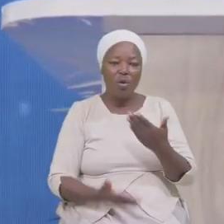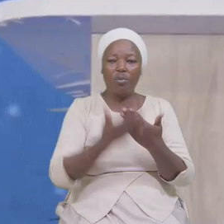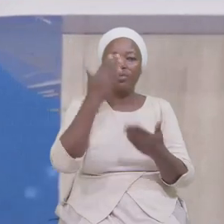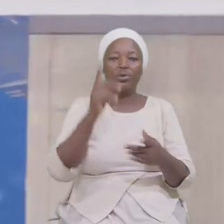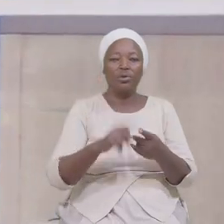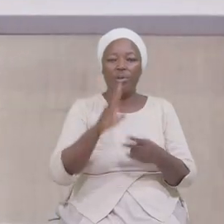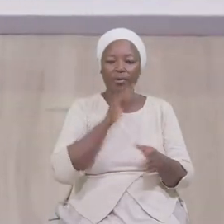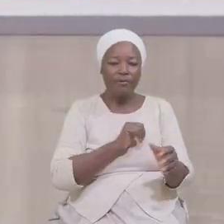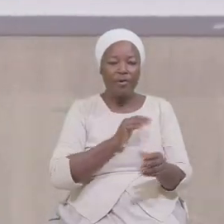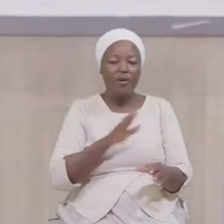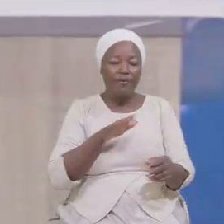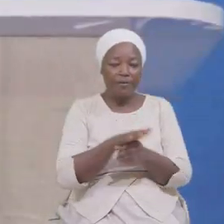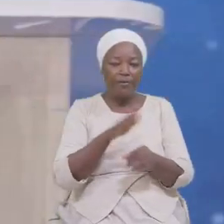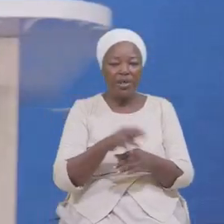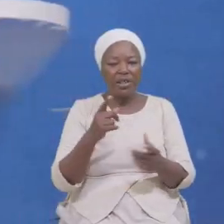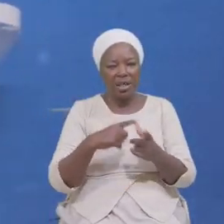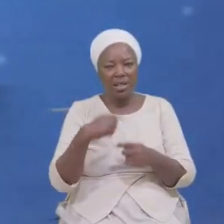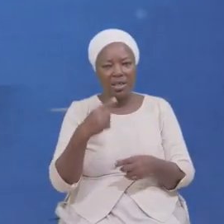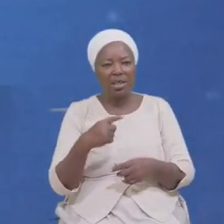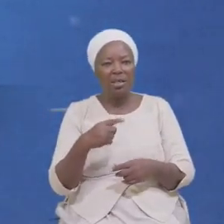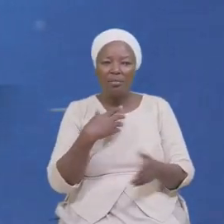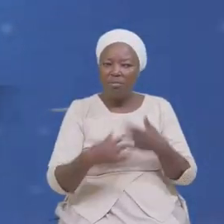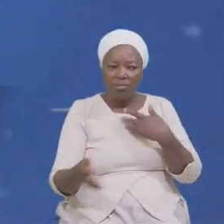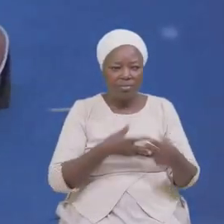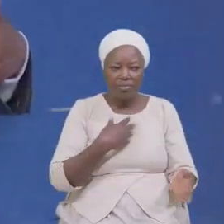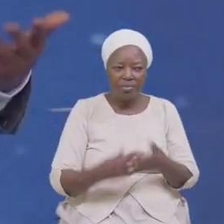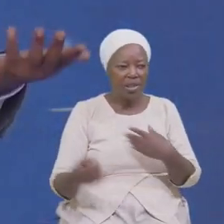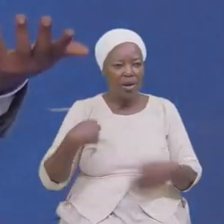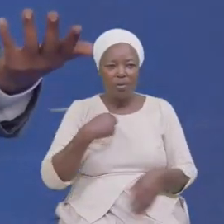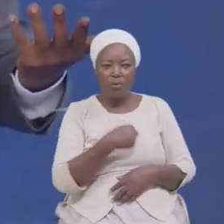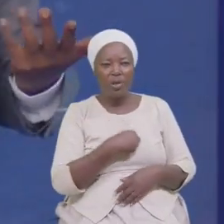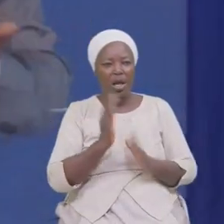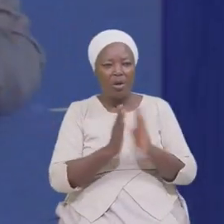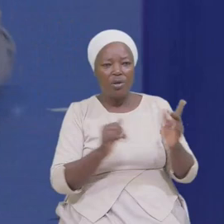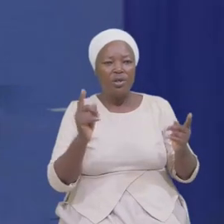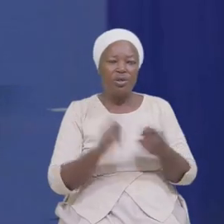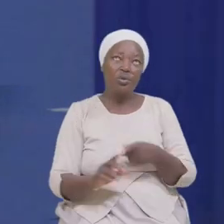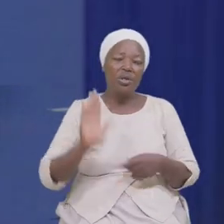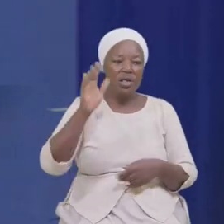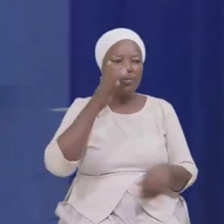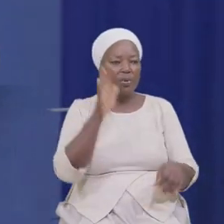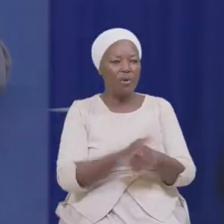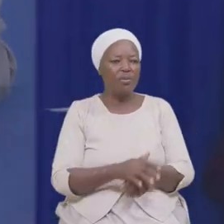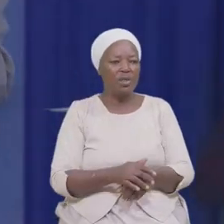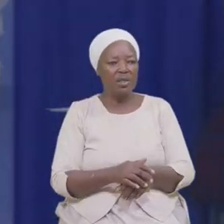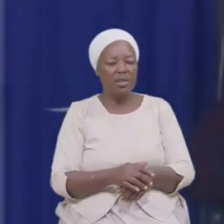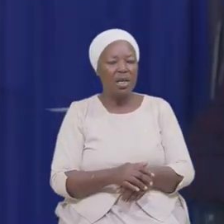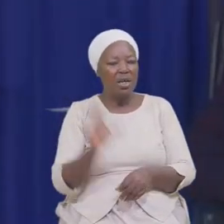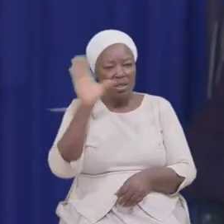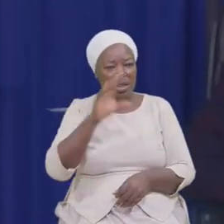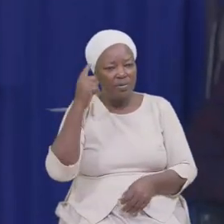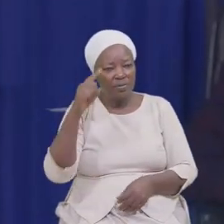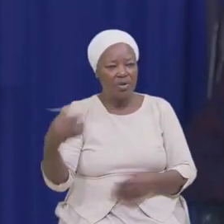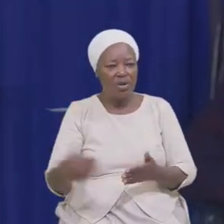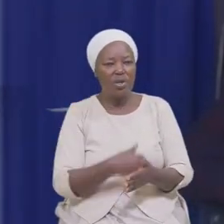It says, because now nevertheless we, according to his promise, look for a new heavens and